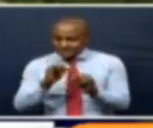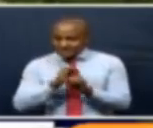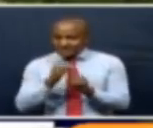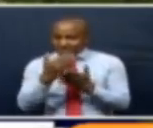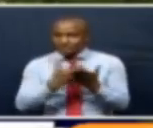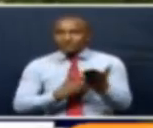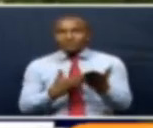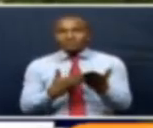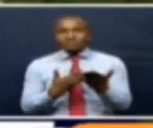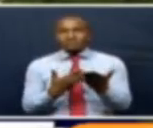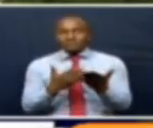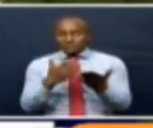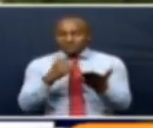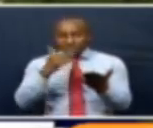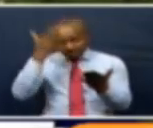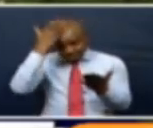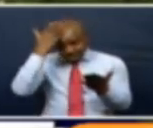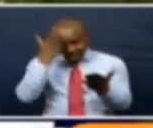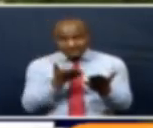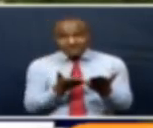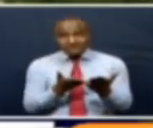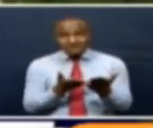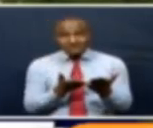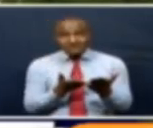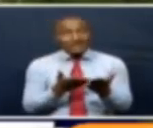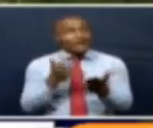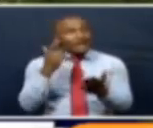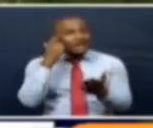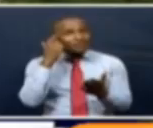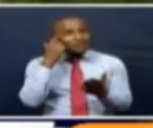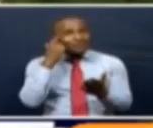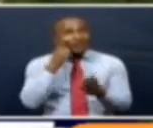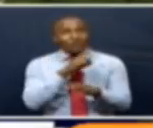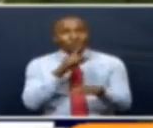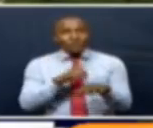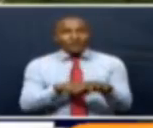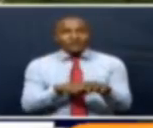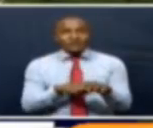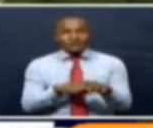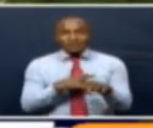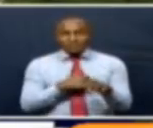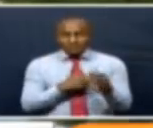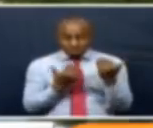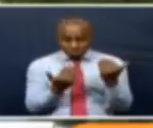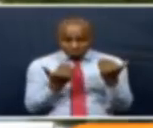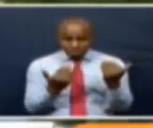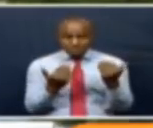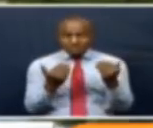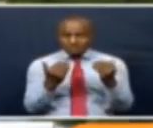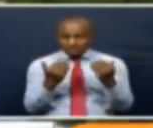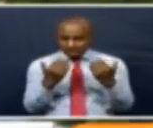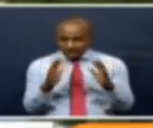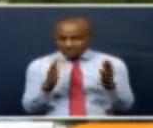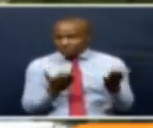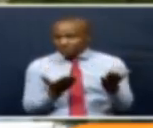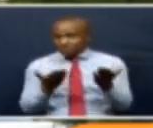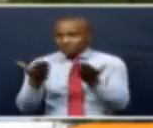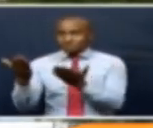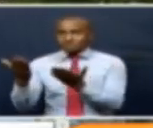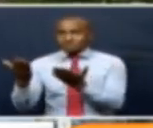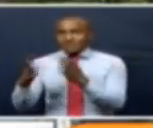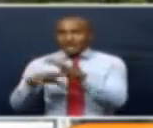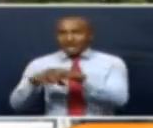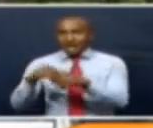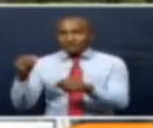nurse. You see, so I can remember even the time when I was moving away to my twins from the hospital, when I was being